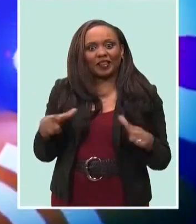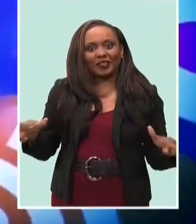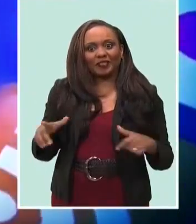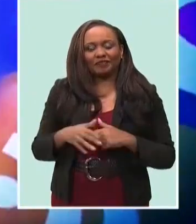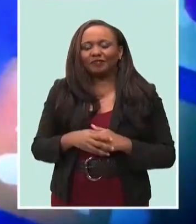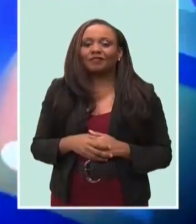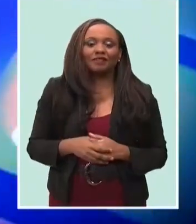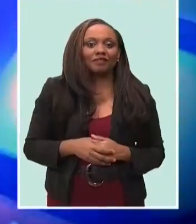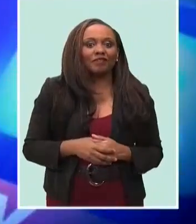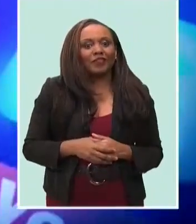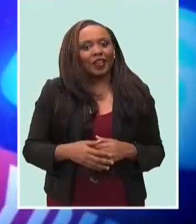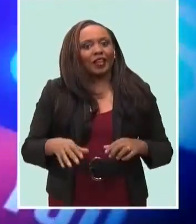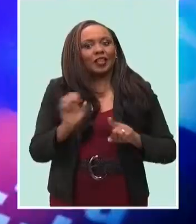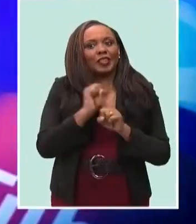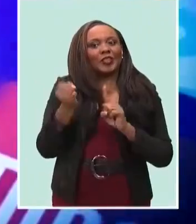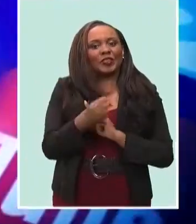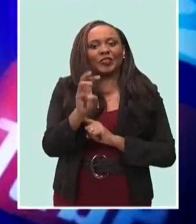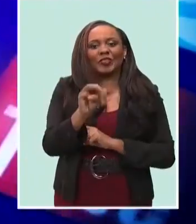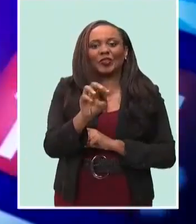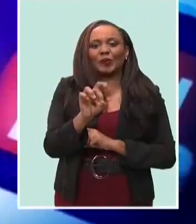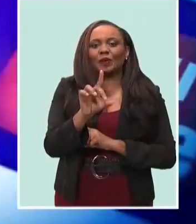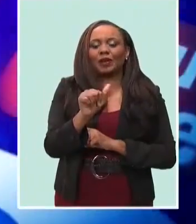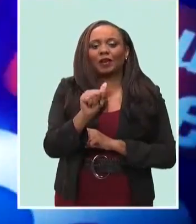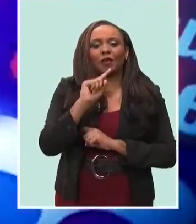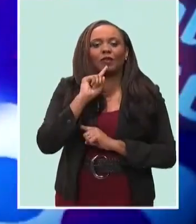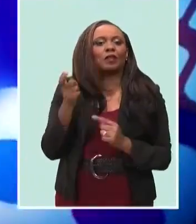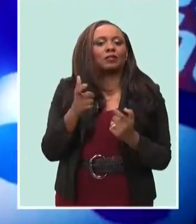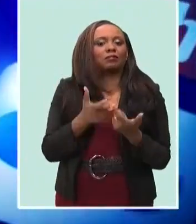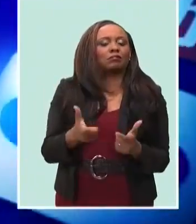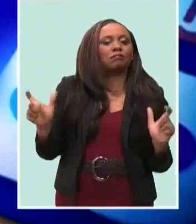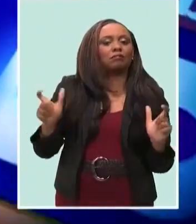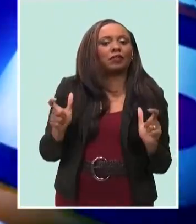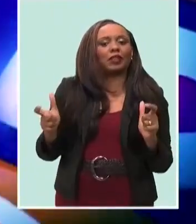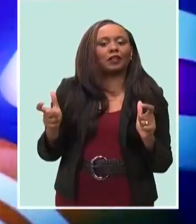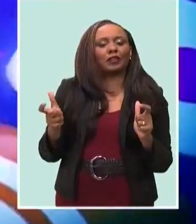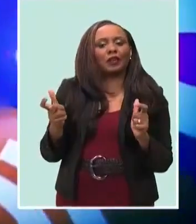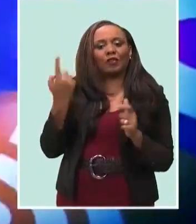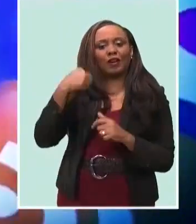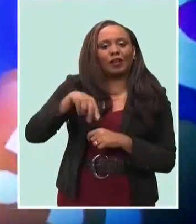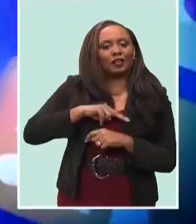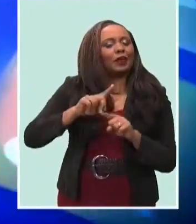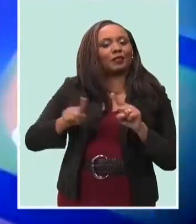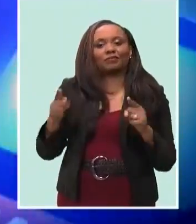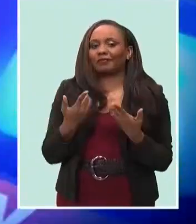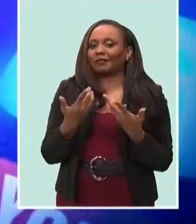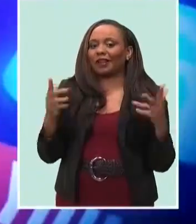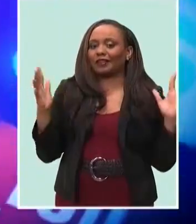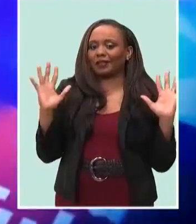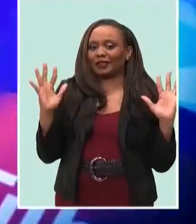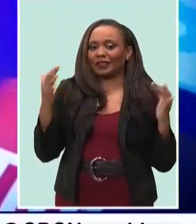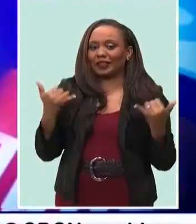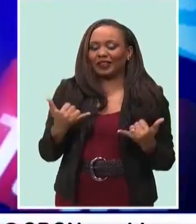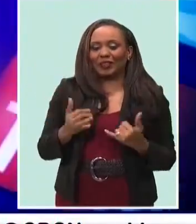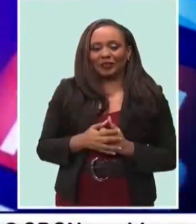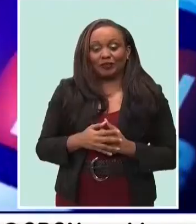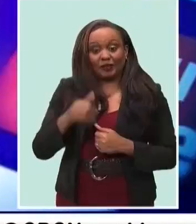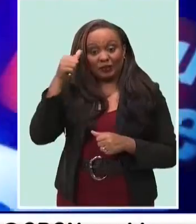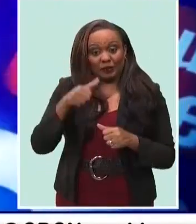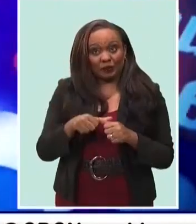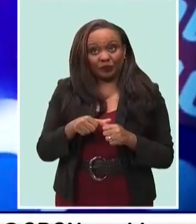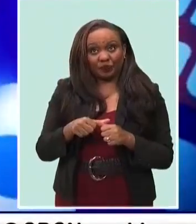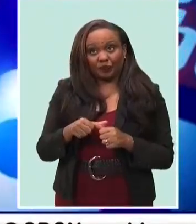Mario. No doubt, social media is a big part of our lives nowadays. Well, that's all the time we have for What's Trending tonight.